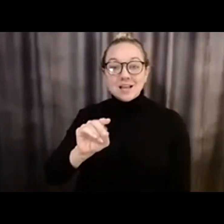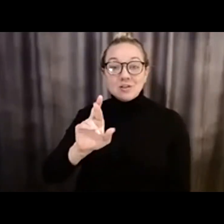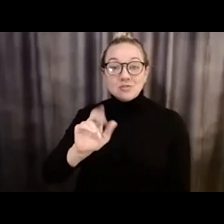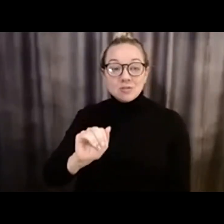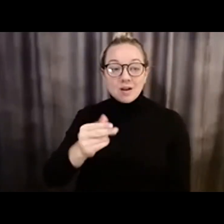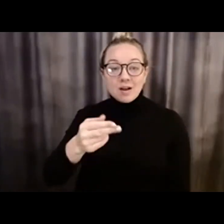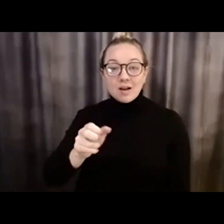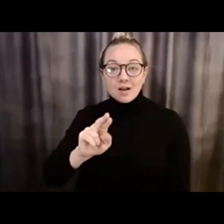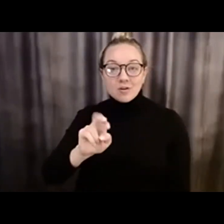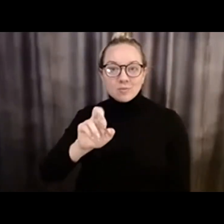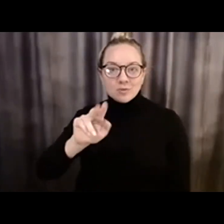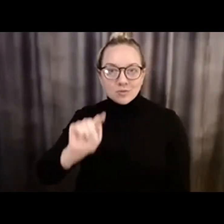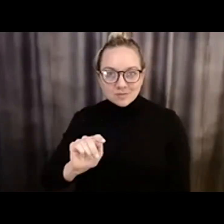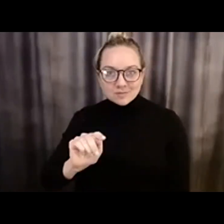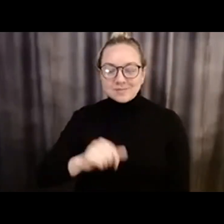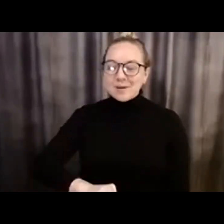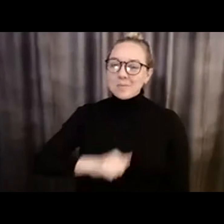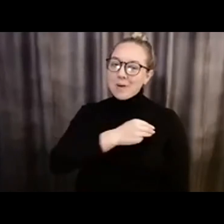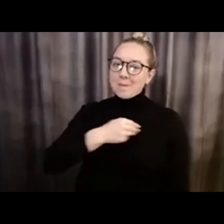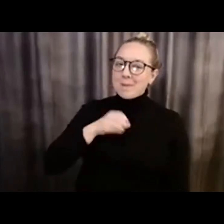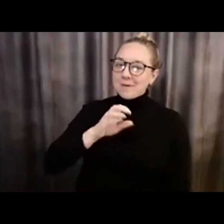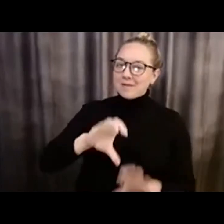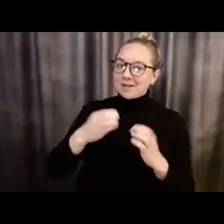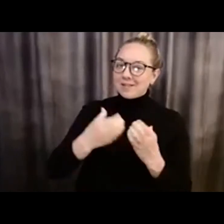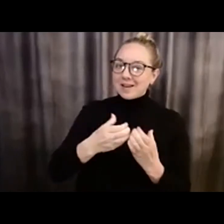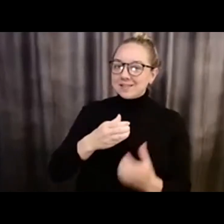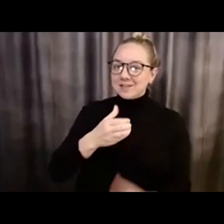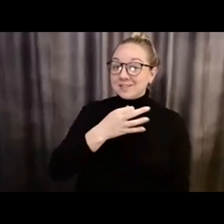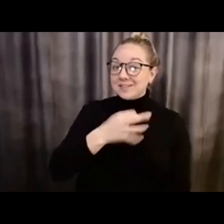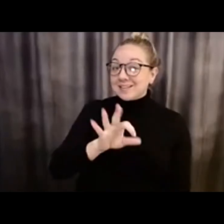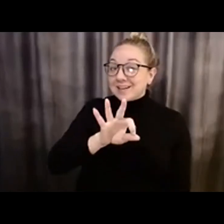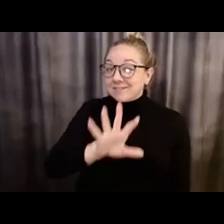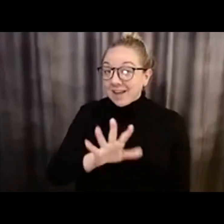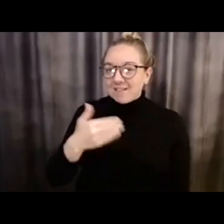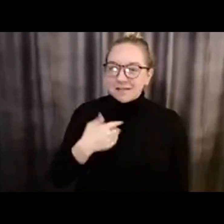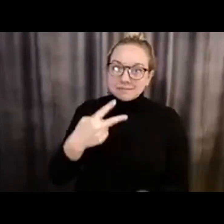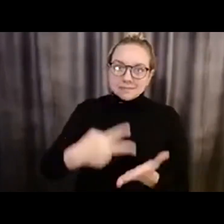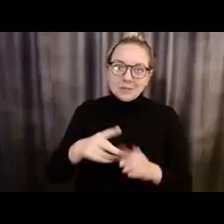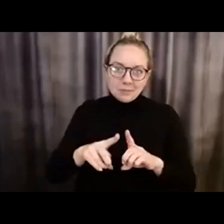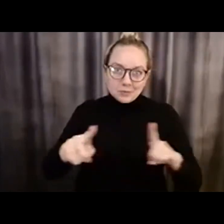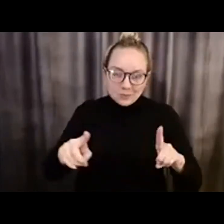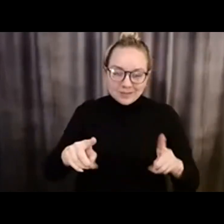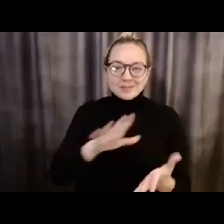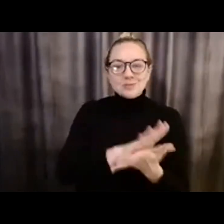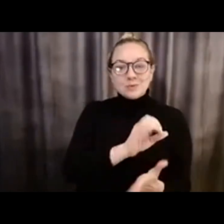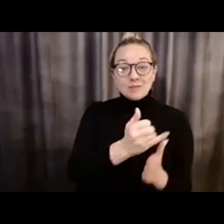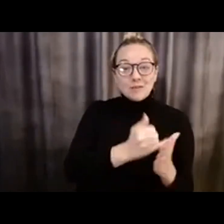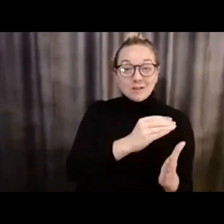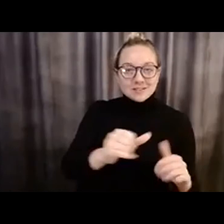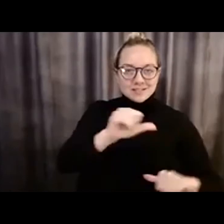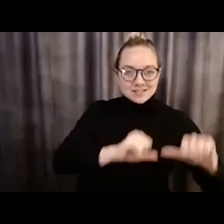1995, having dual degrees from the School of Arts and Science and the School of Nursing. My day job